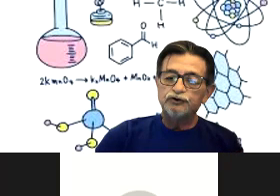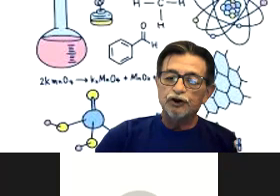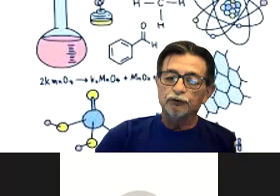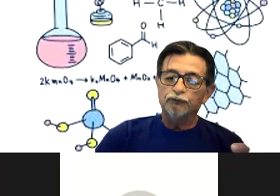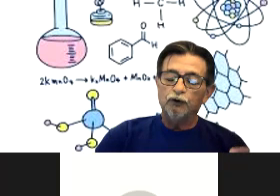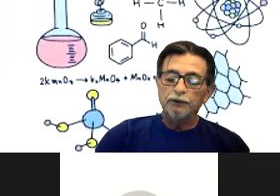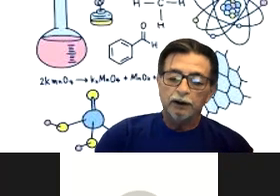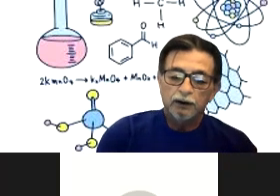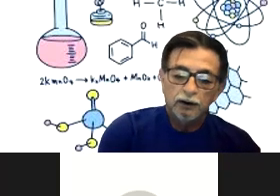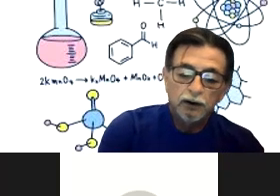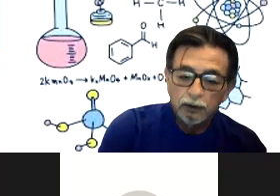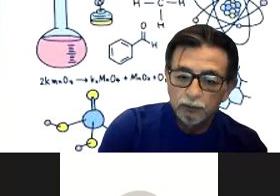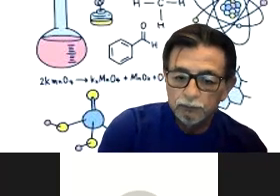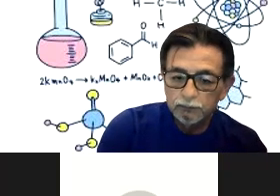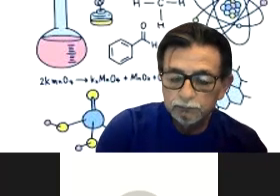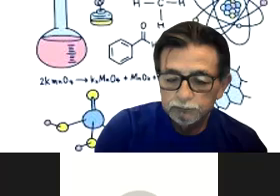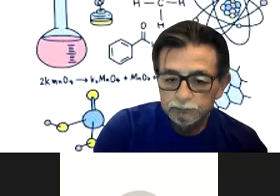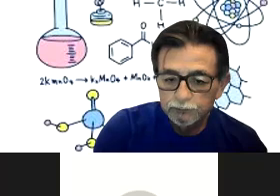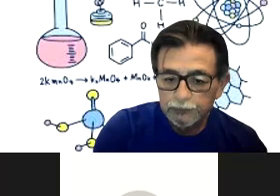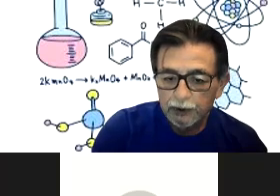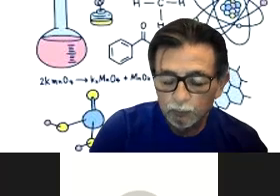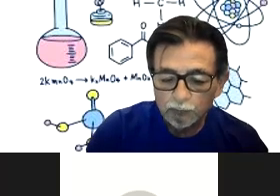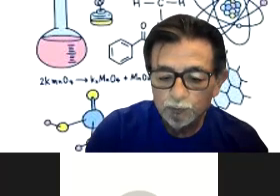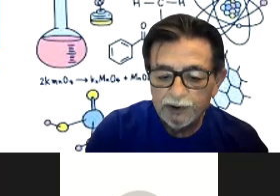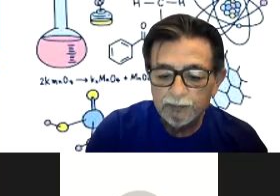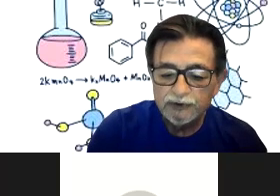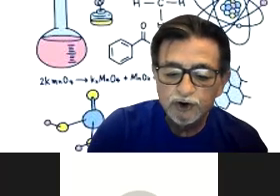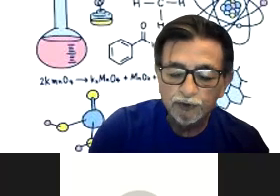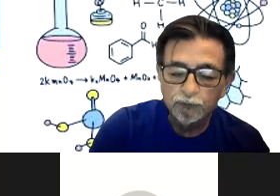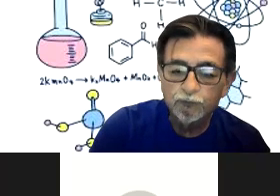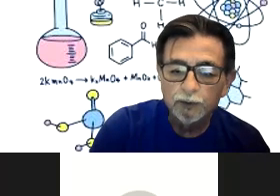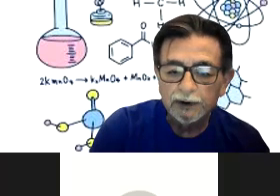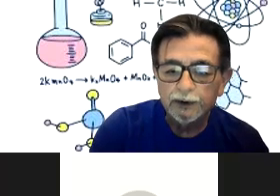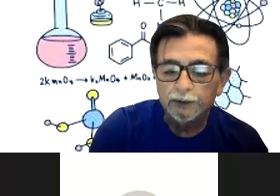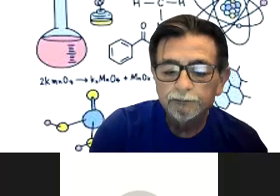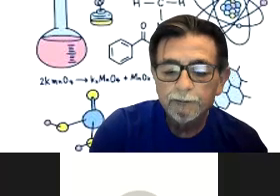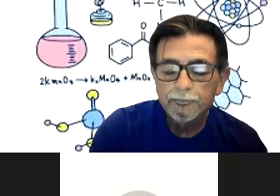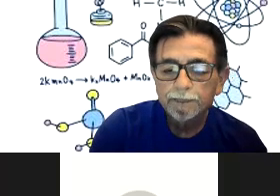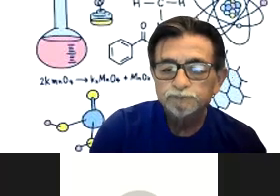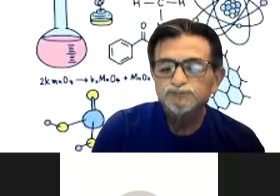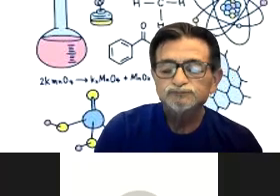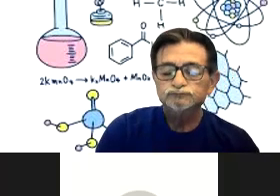my general formula. Okay, what would be my general formula here?